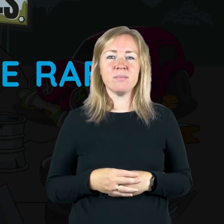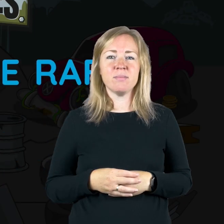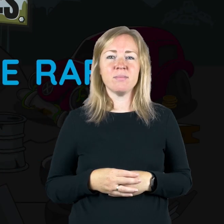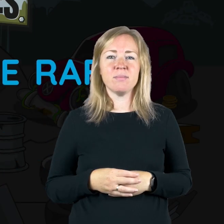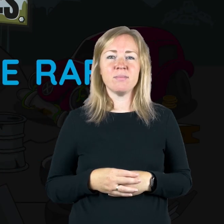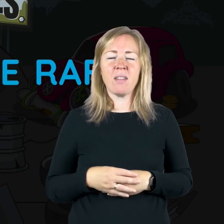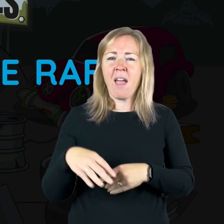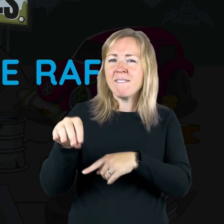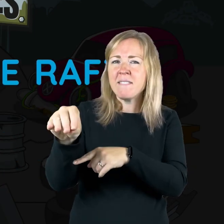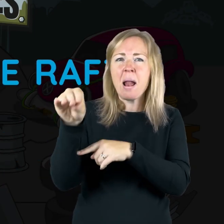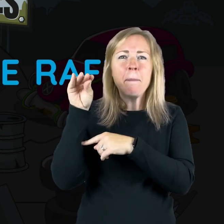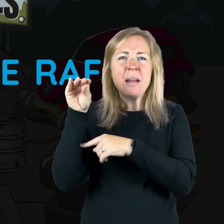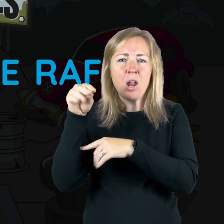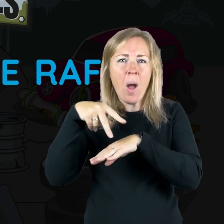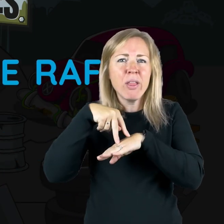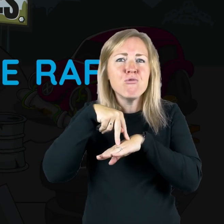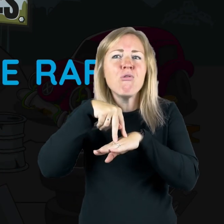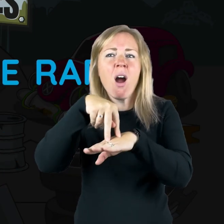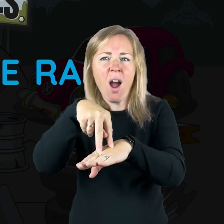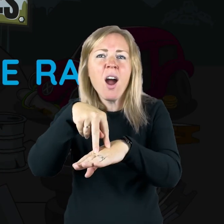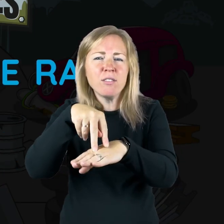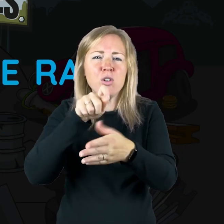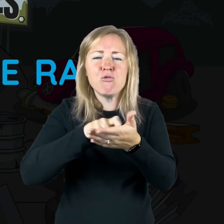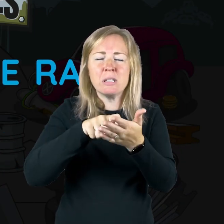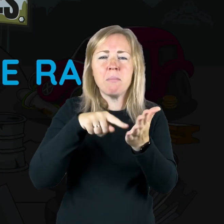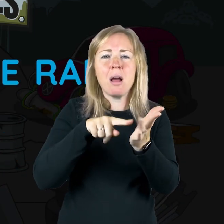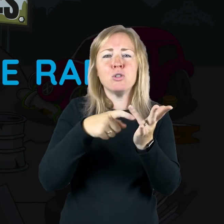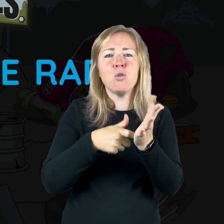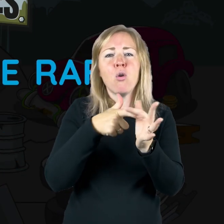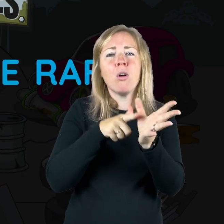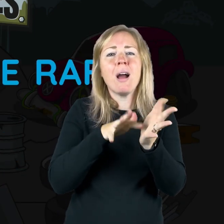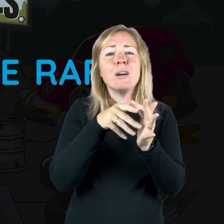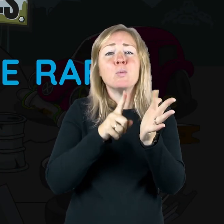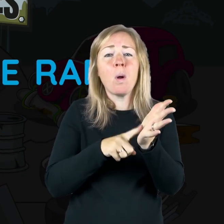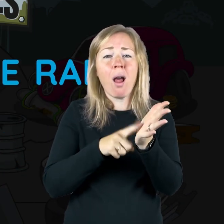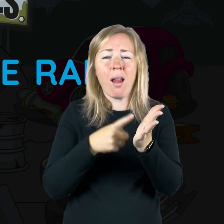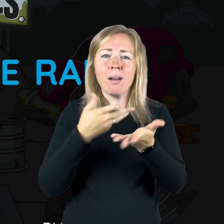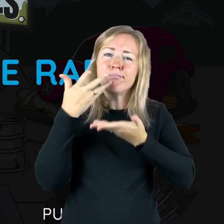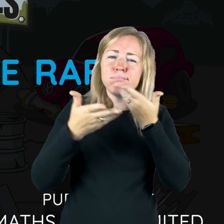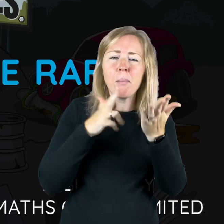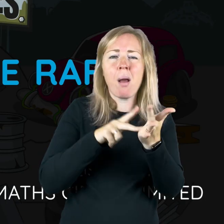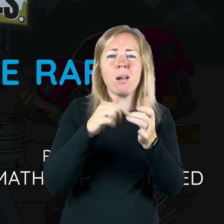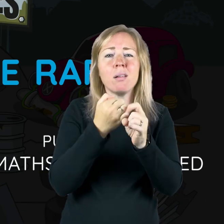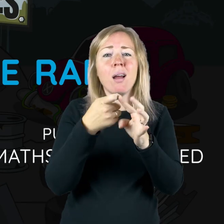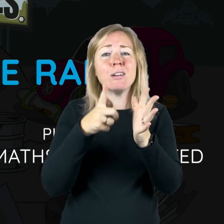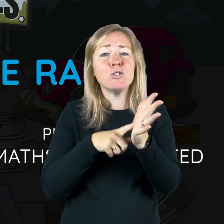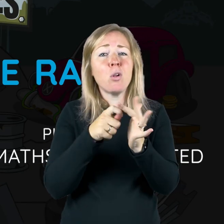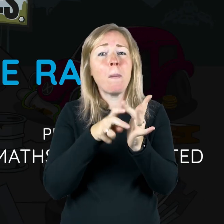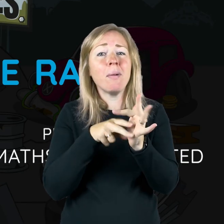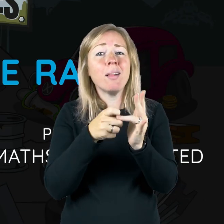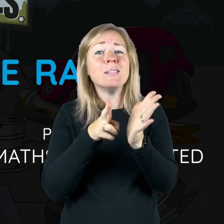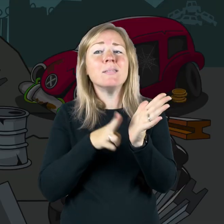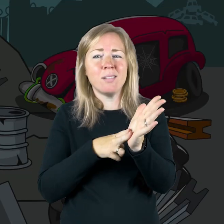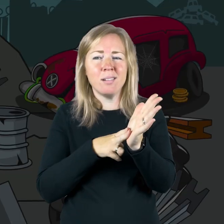Flamingo and the Raft, written by Tor Caldwell, read by Nigel Pilkington.